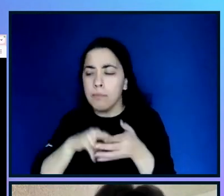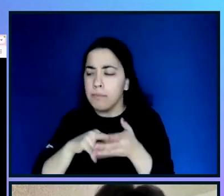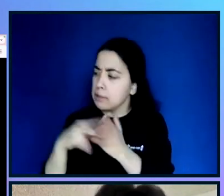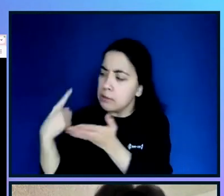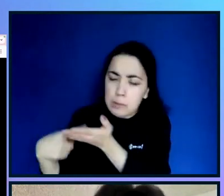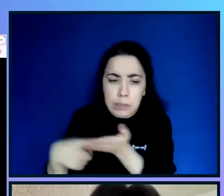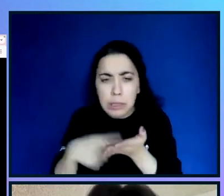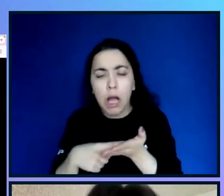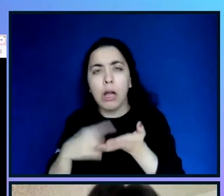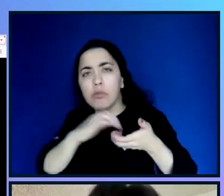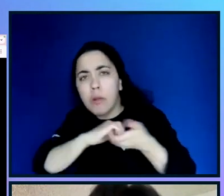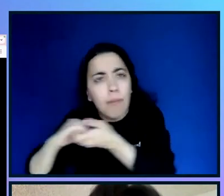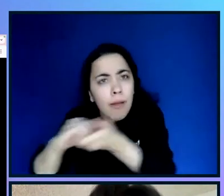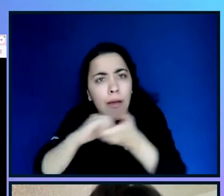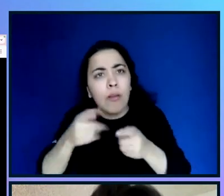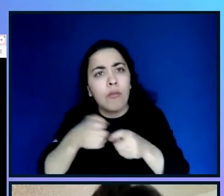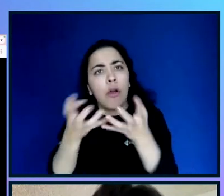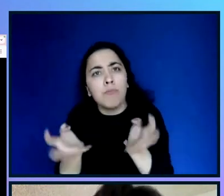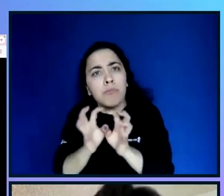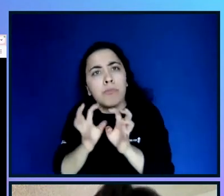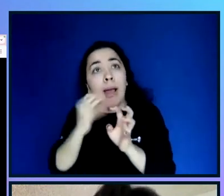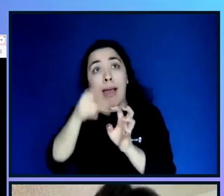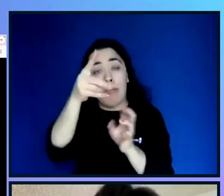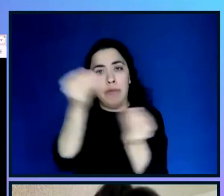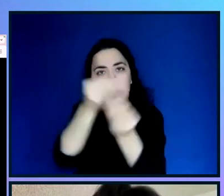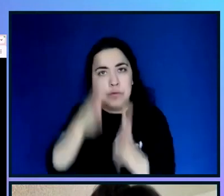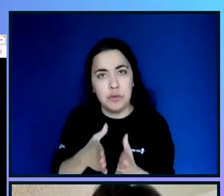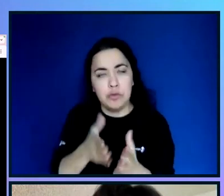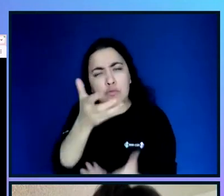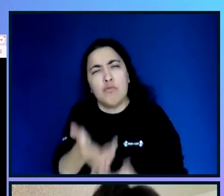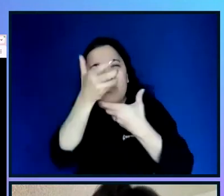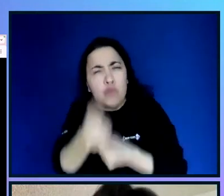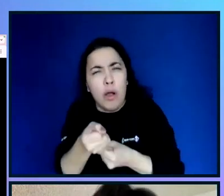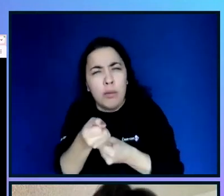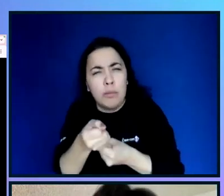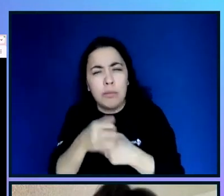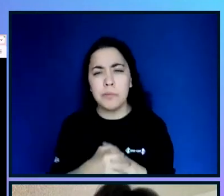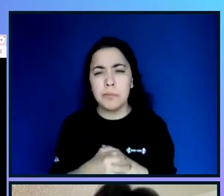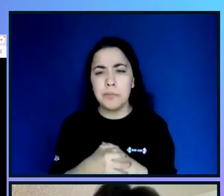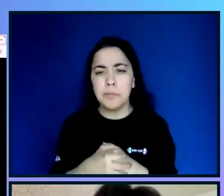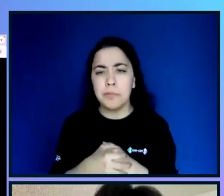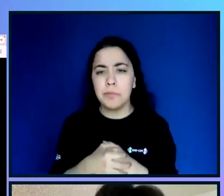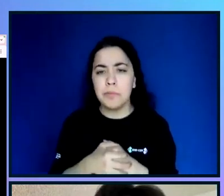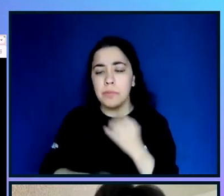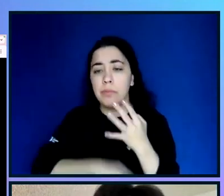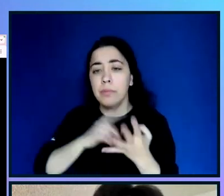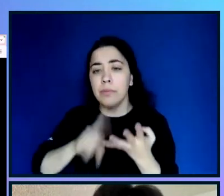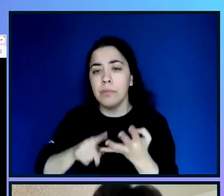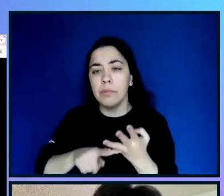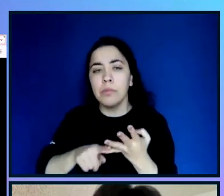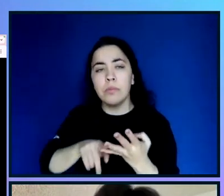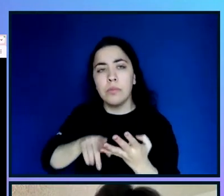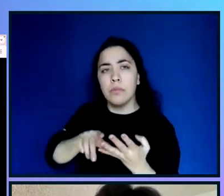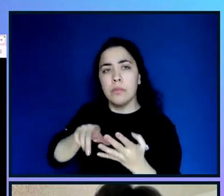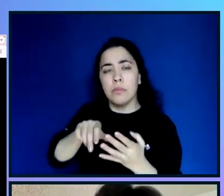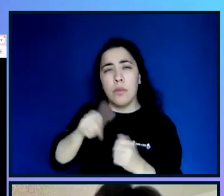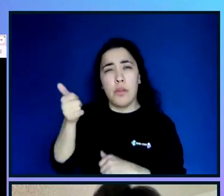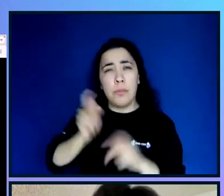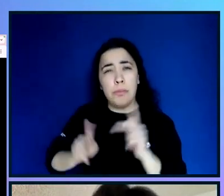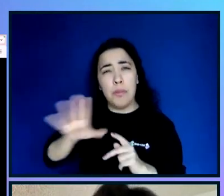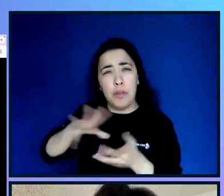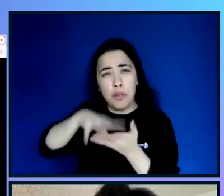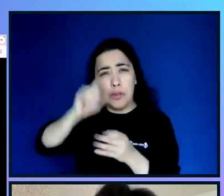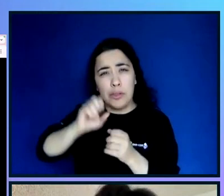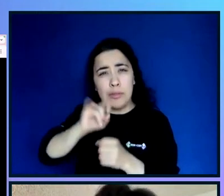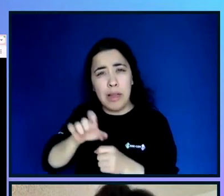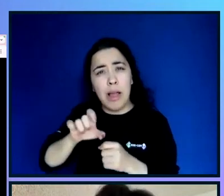the facilitators, building trust. And lastly, we're just being inclusive of learning styles. While self-starters may have